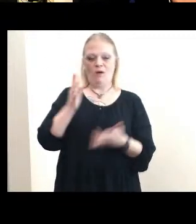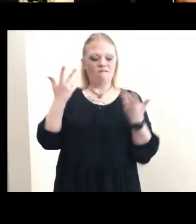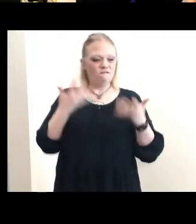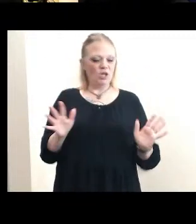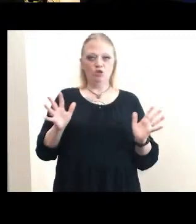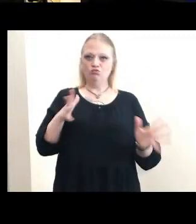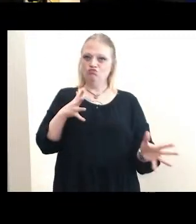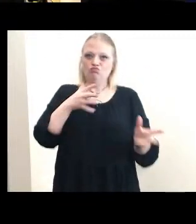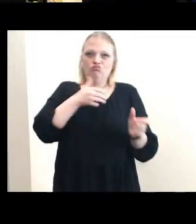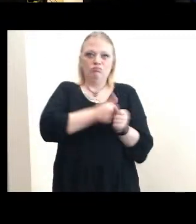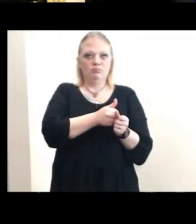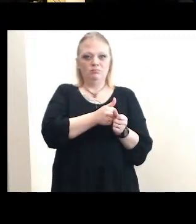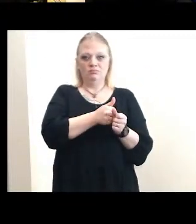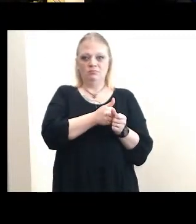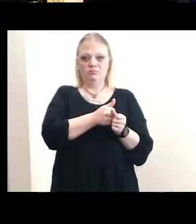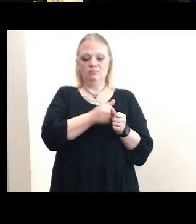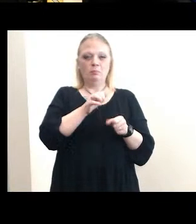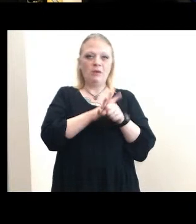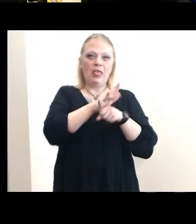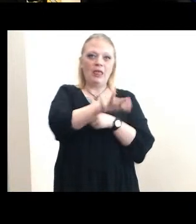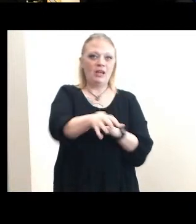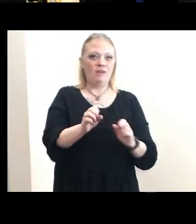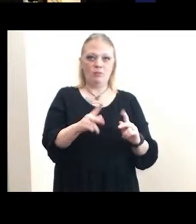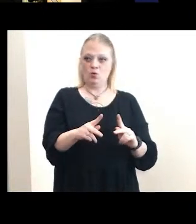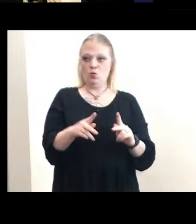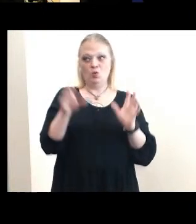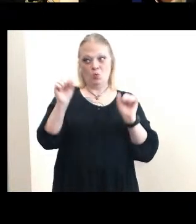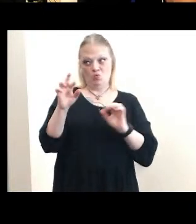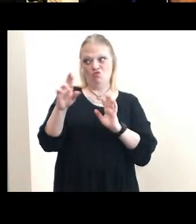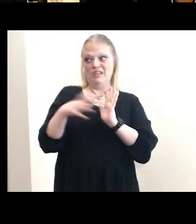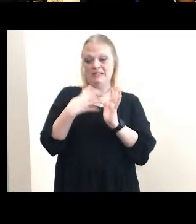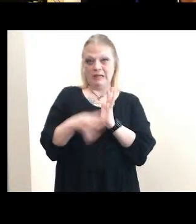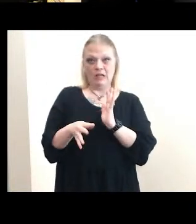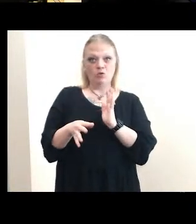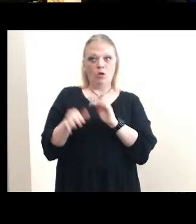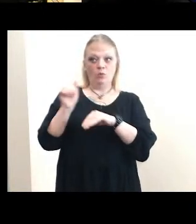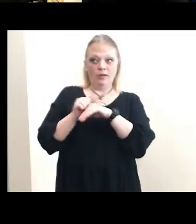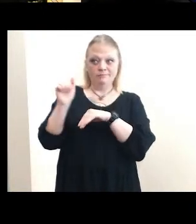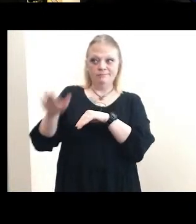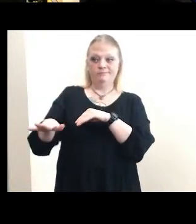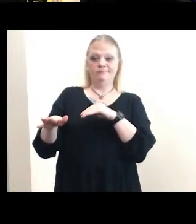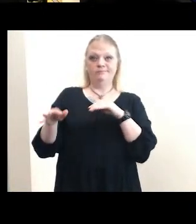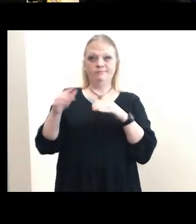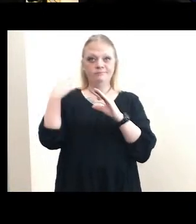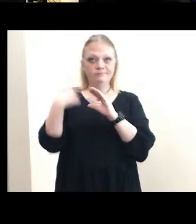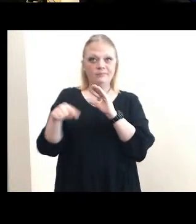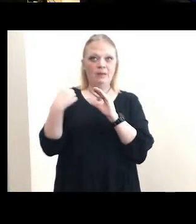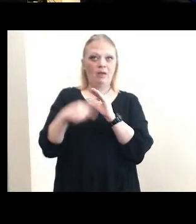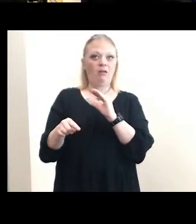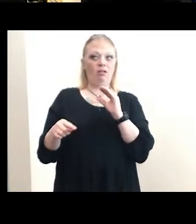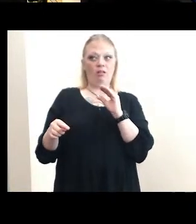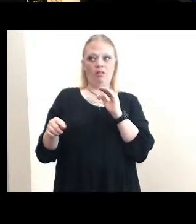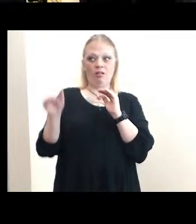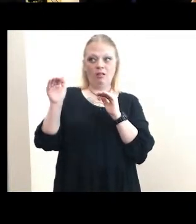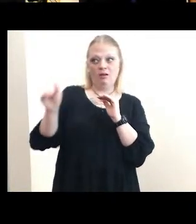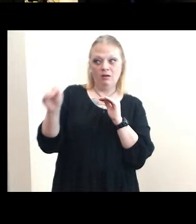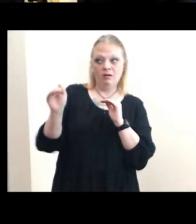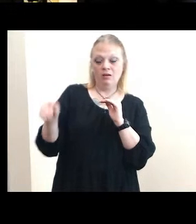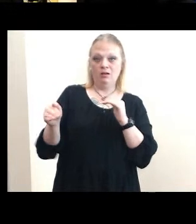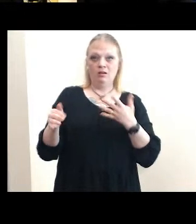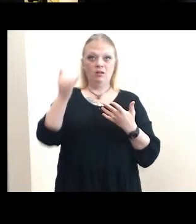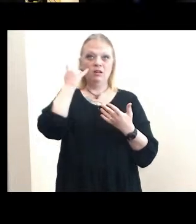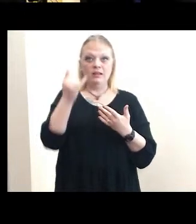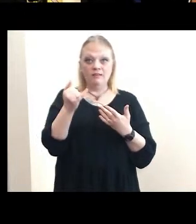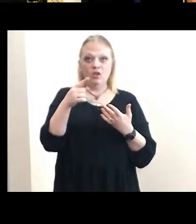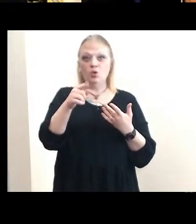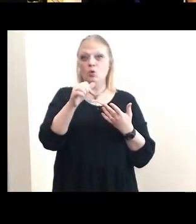everyone that had a canceled appointment plenty of opportunity to reschedule. We sent out many links by email. If you did